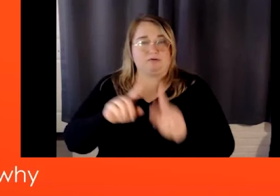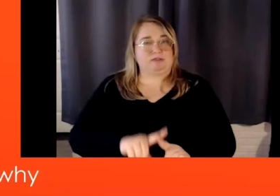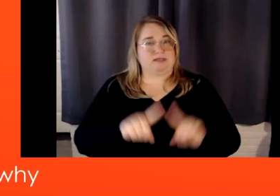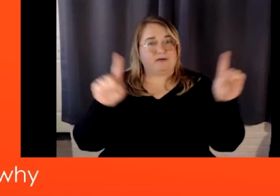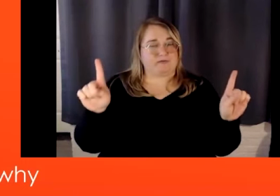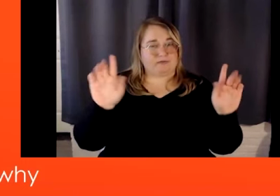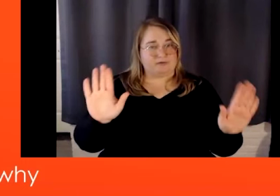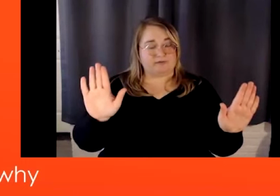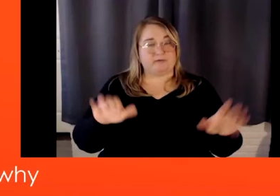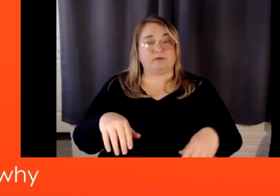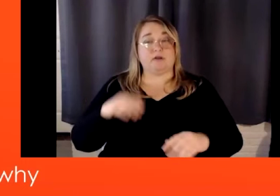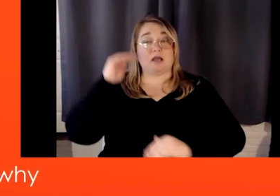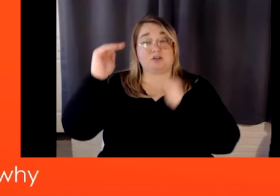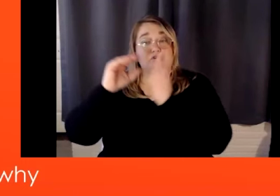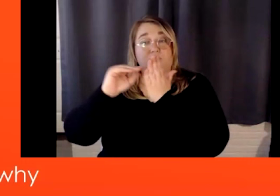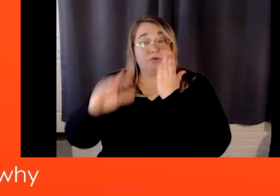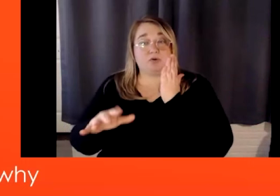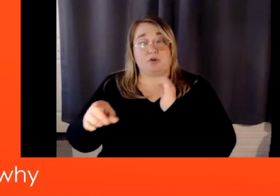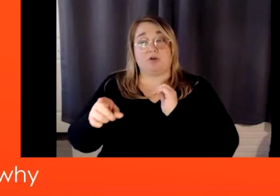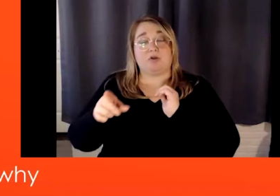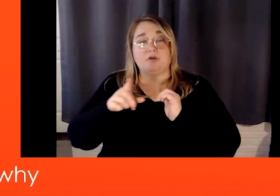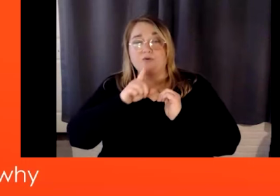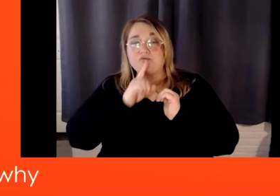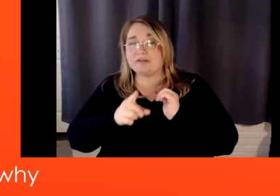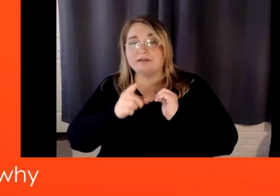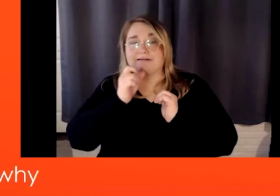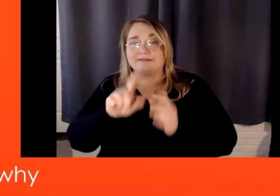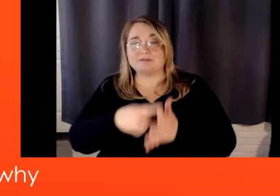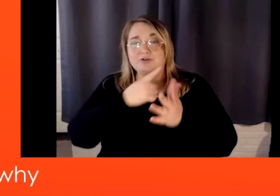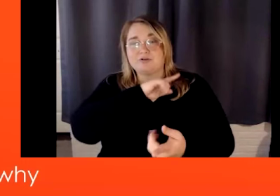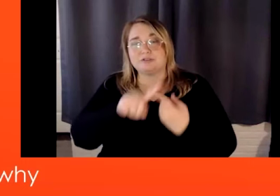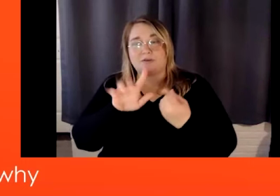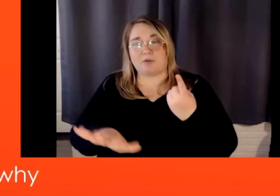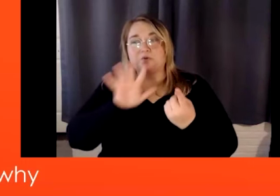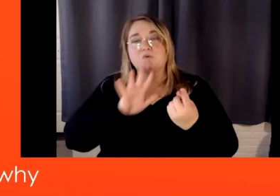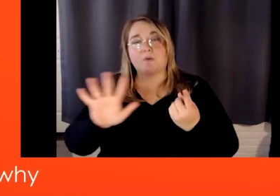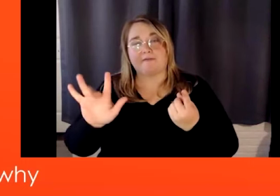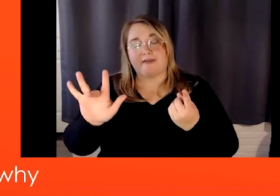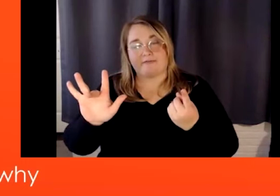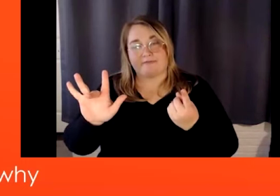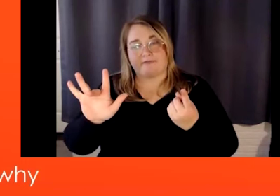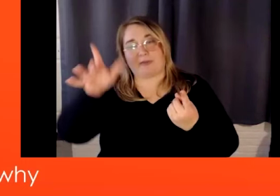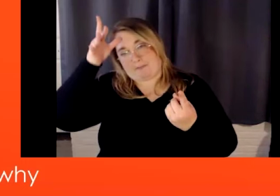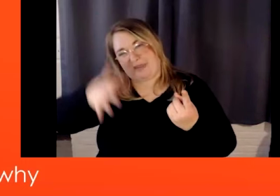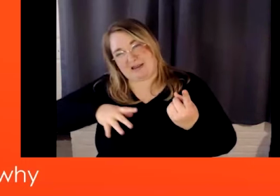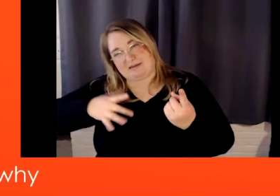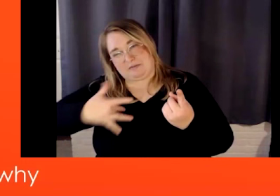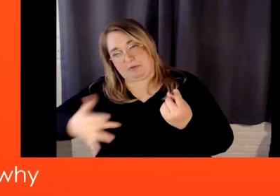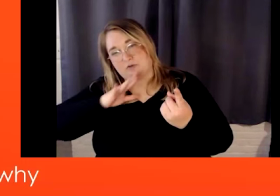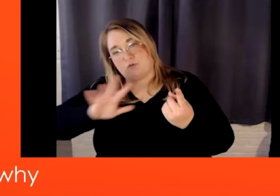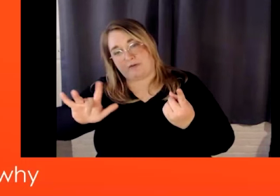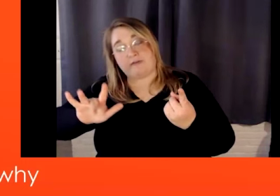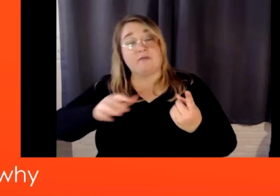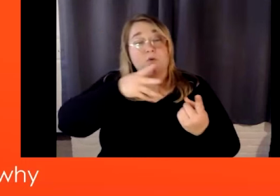adult learner really didn't occur until they were about 25, especially for men, a little younger for women. The